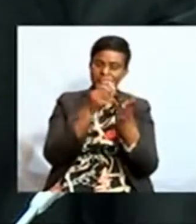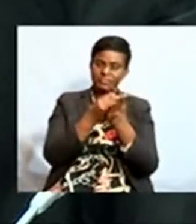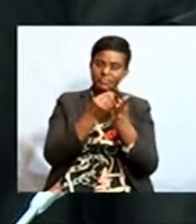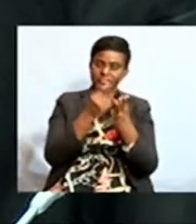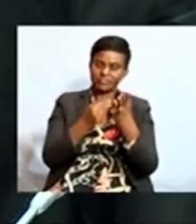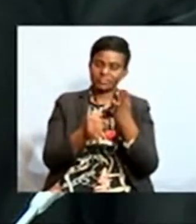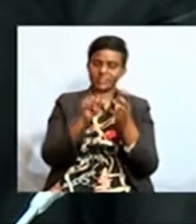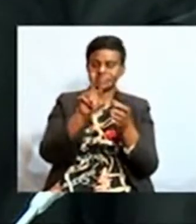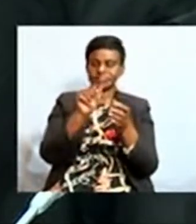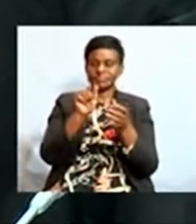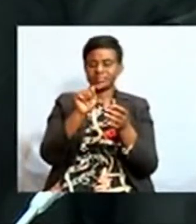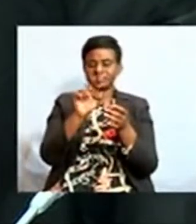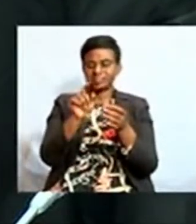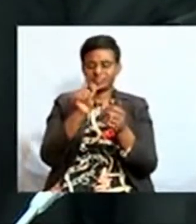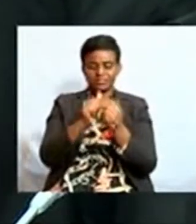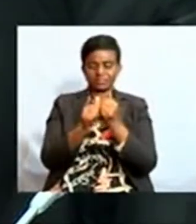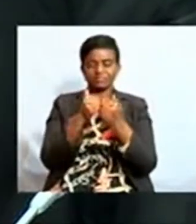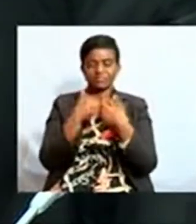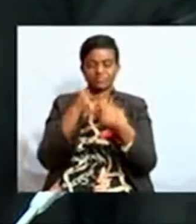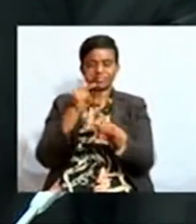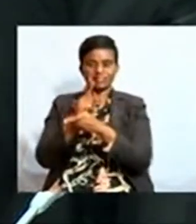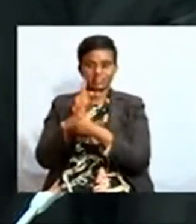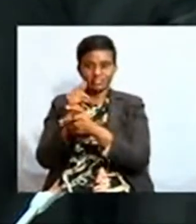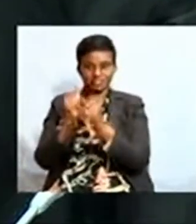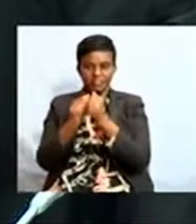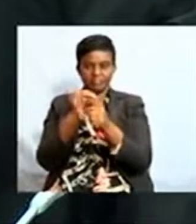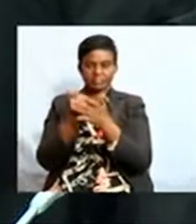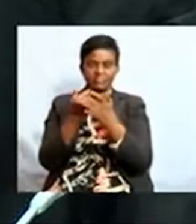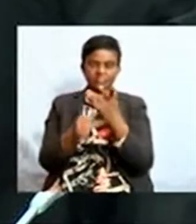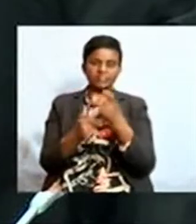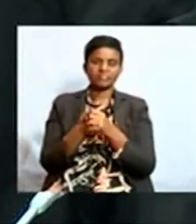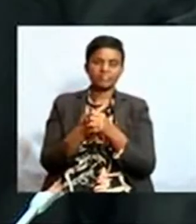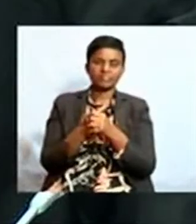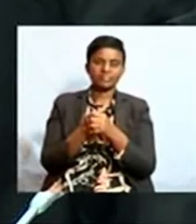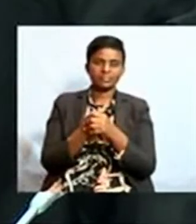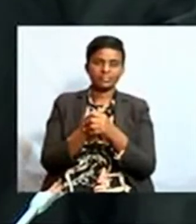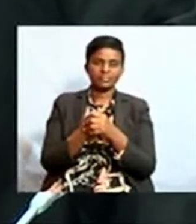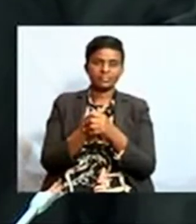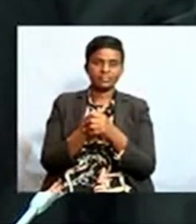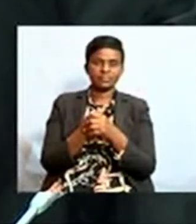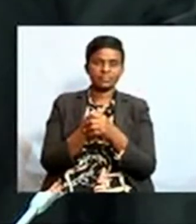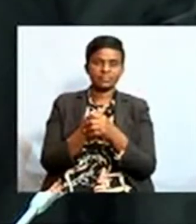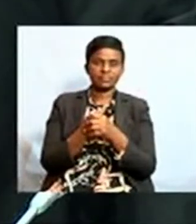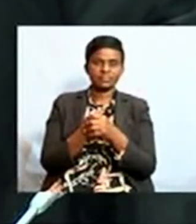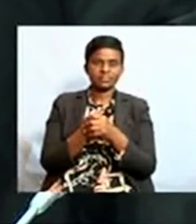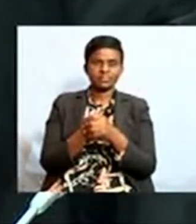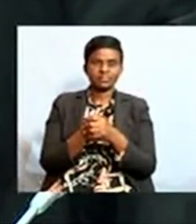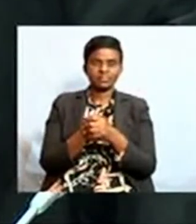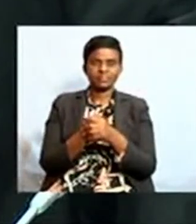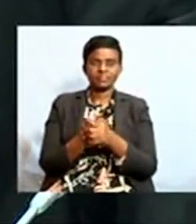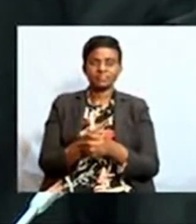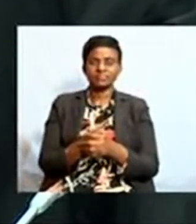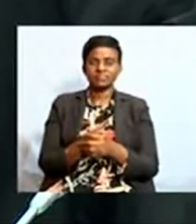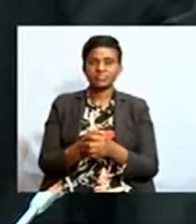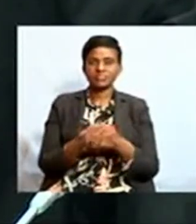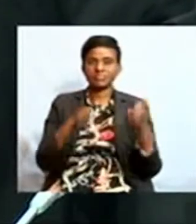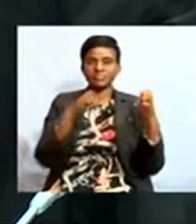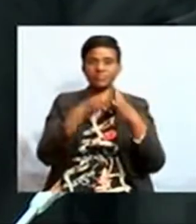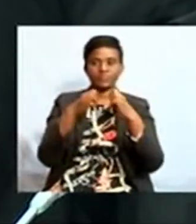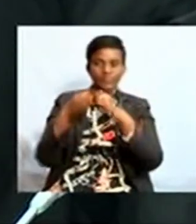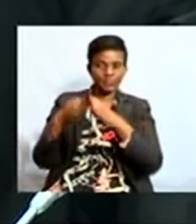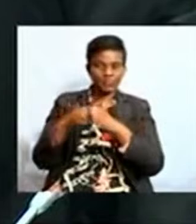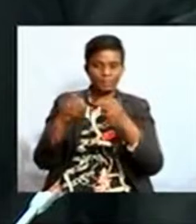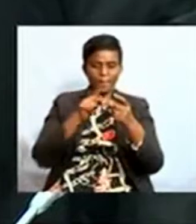VAT that has been withheld, which the revenue was not even refunded on